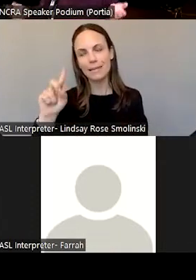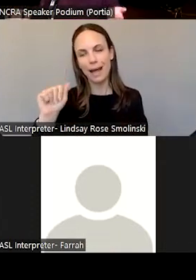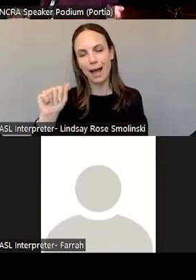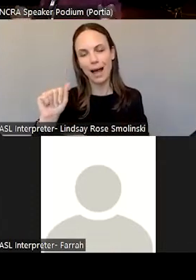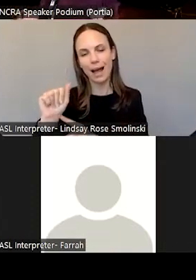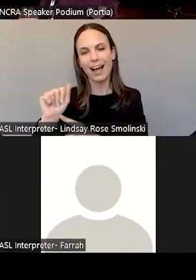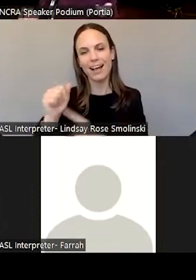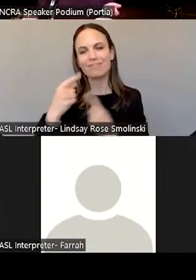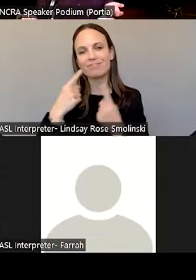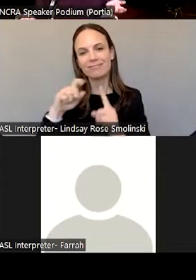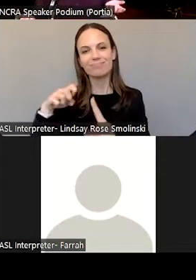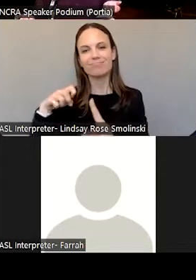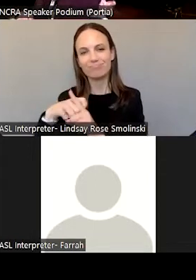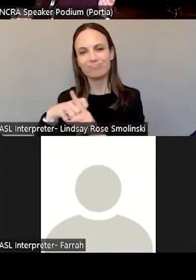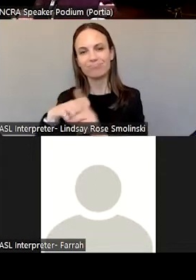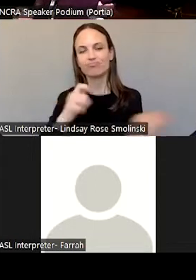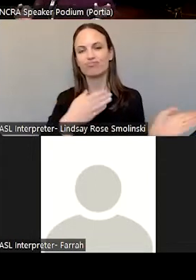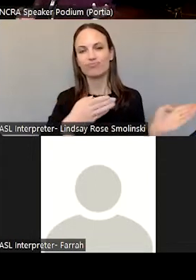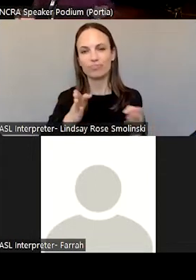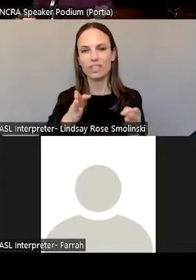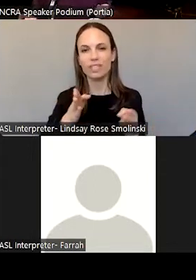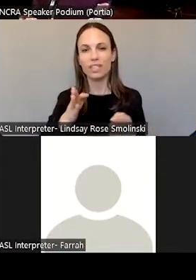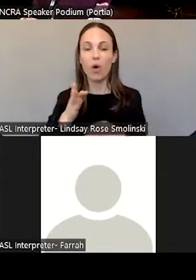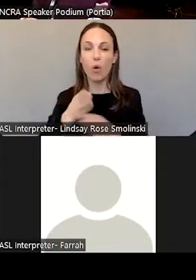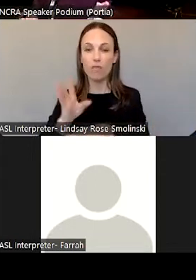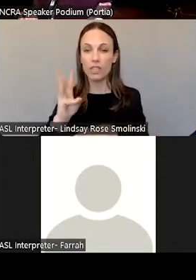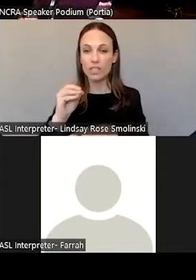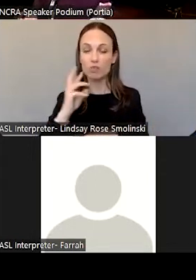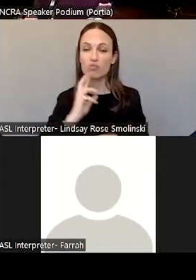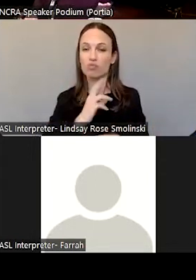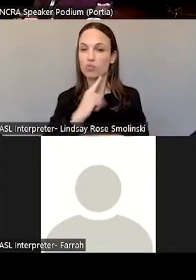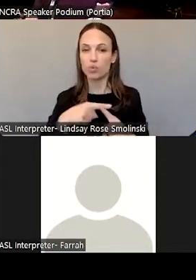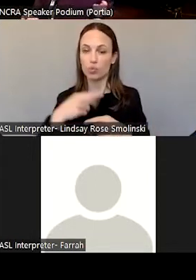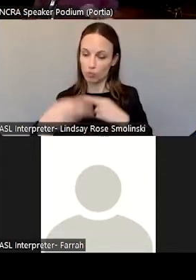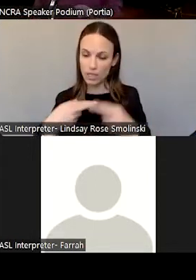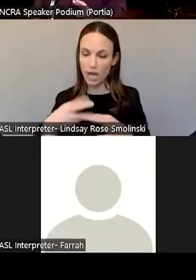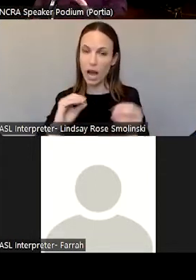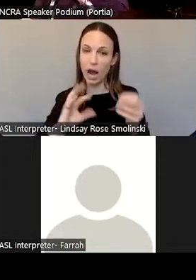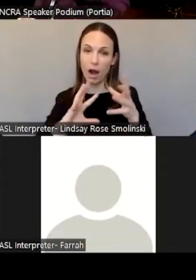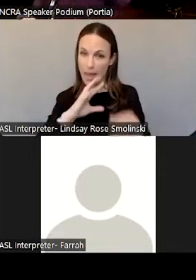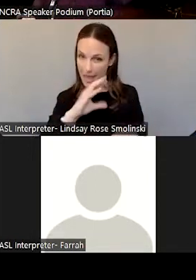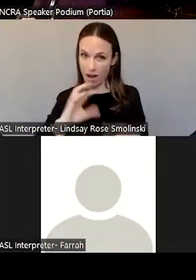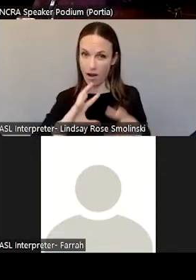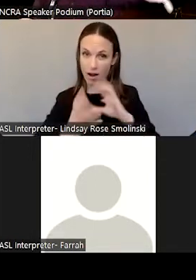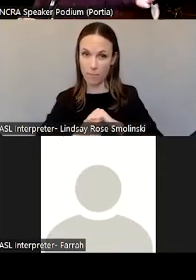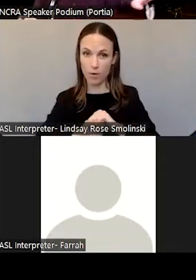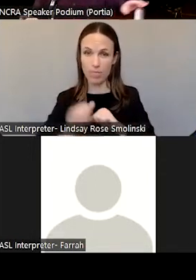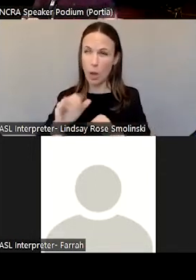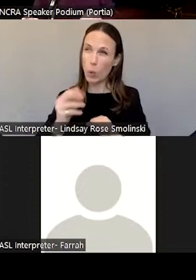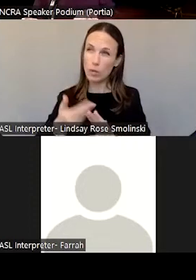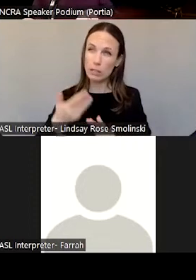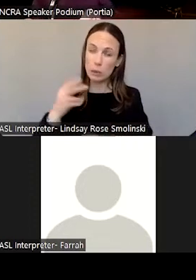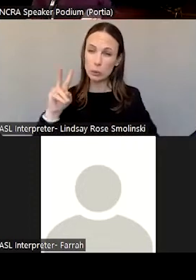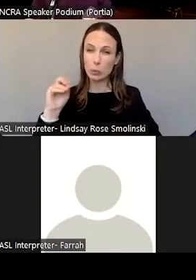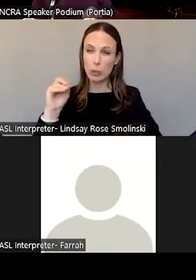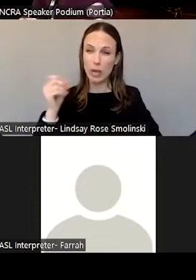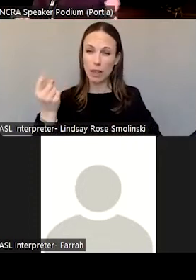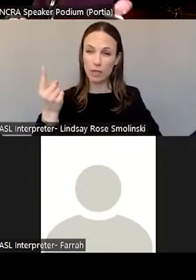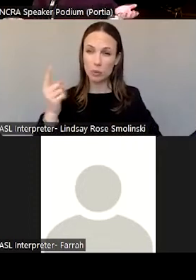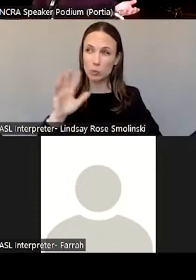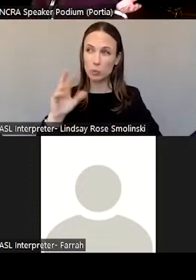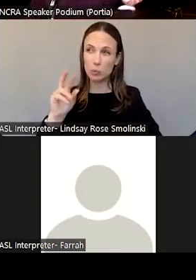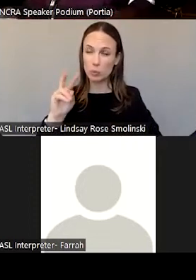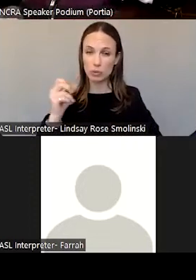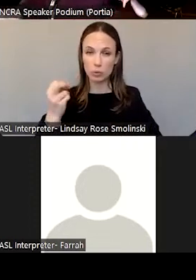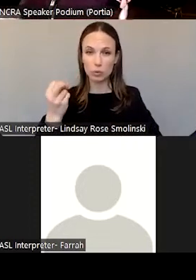to successfully convert over 60 restaurants to recycle and compost. And that was way back in 2011,